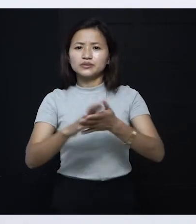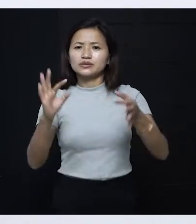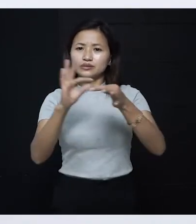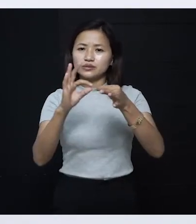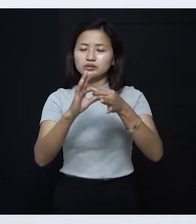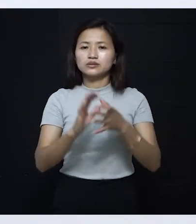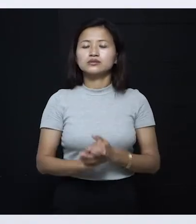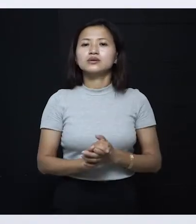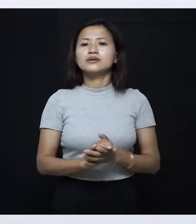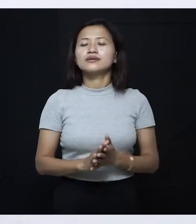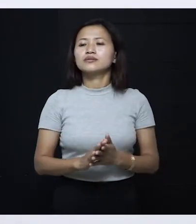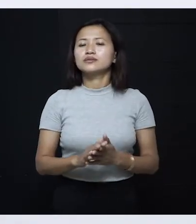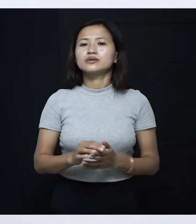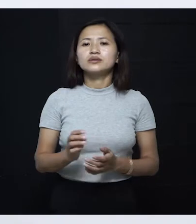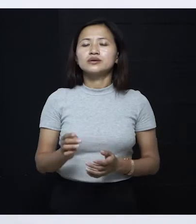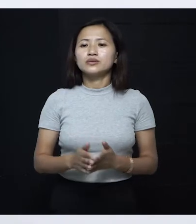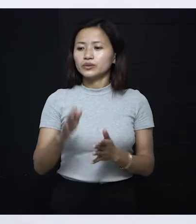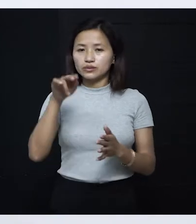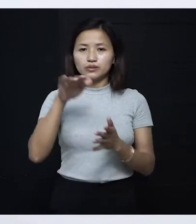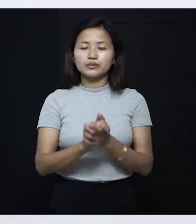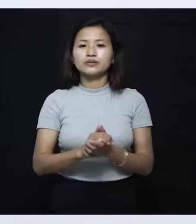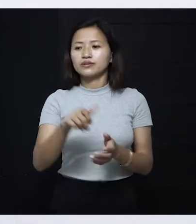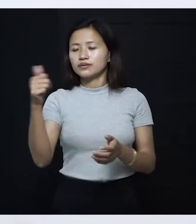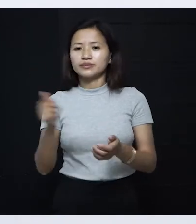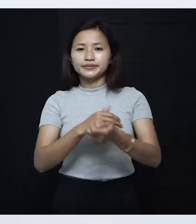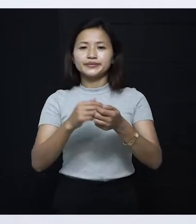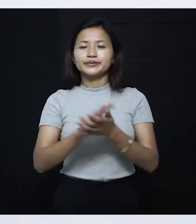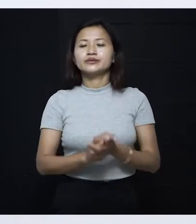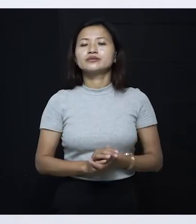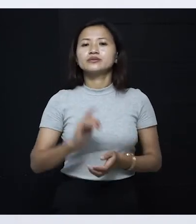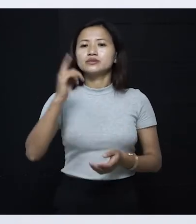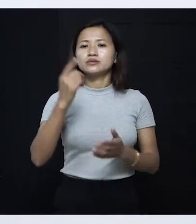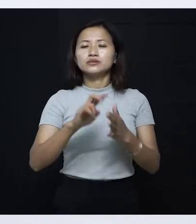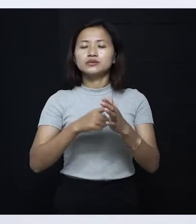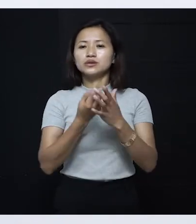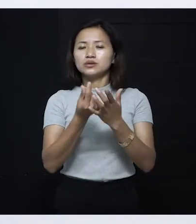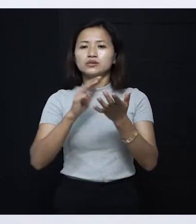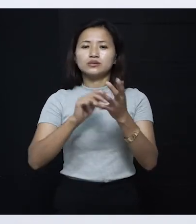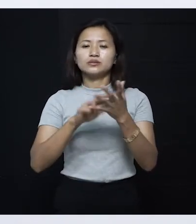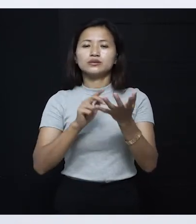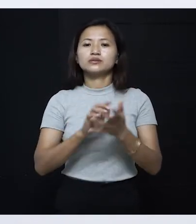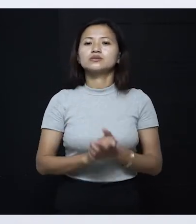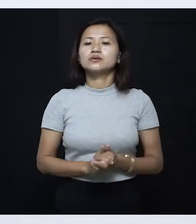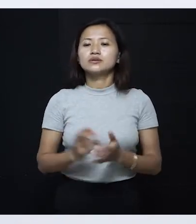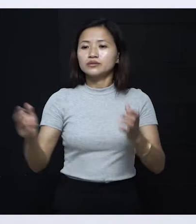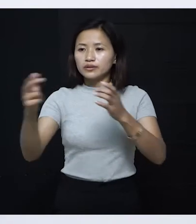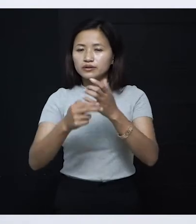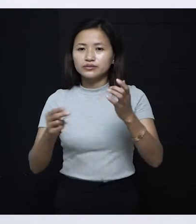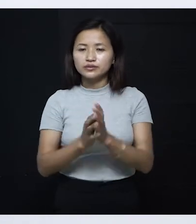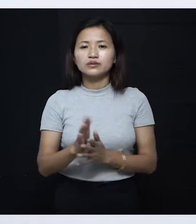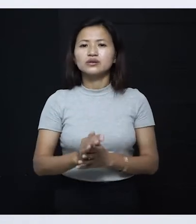It is called, or it can also be known by other name, okay? One is Jum cultivation, or we call it as